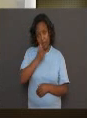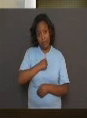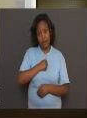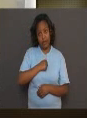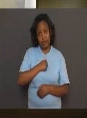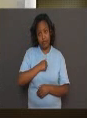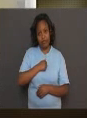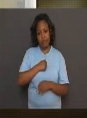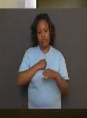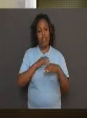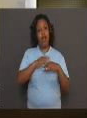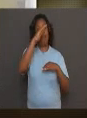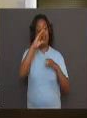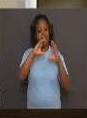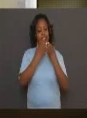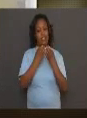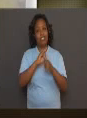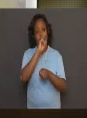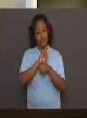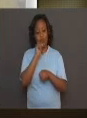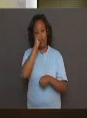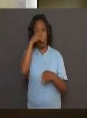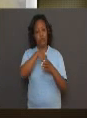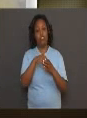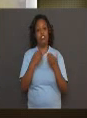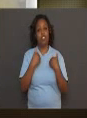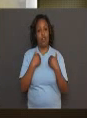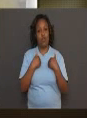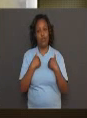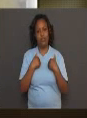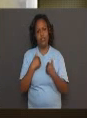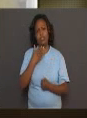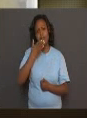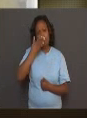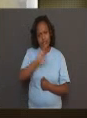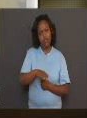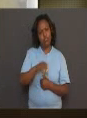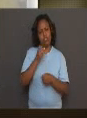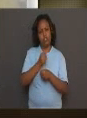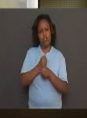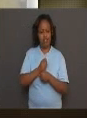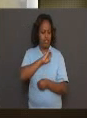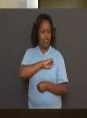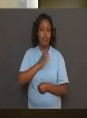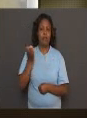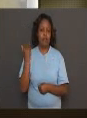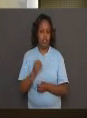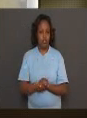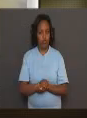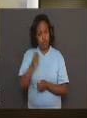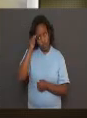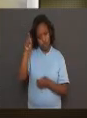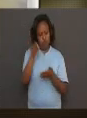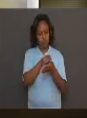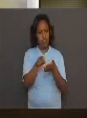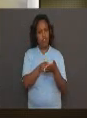the upper-class citizens in Ethiopia had a bad work ethic. He wrote